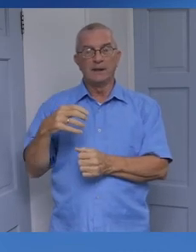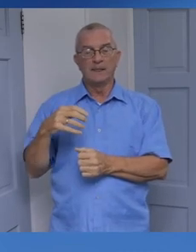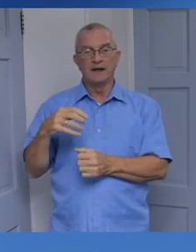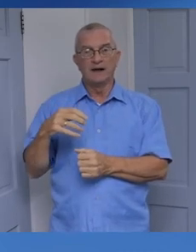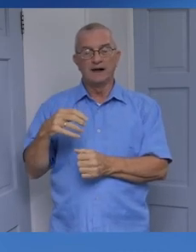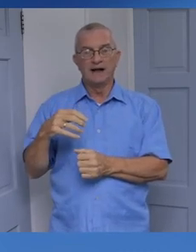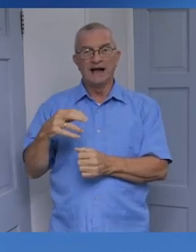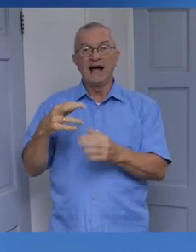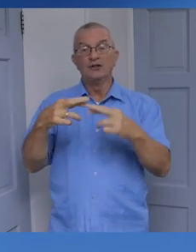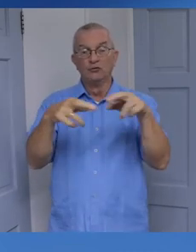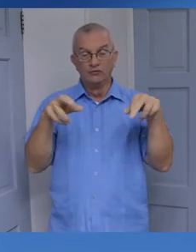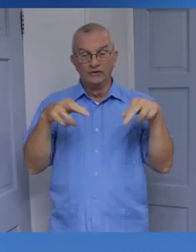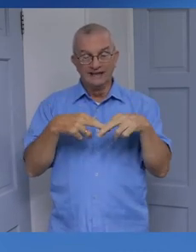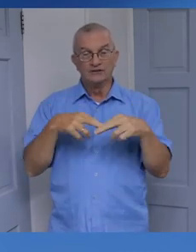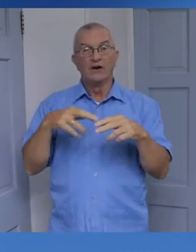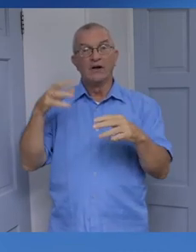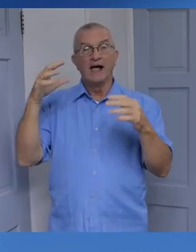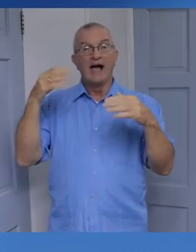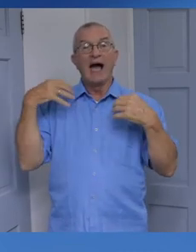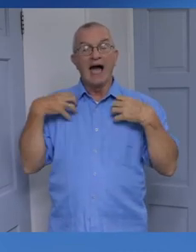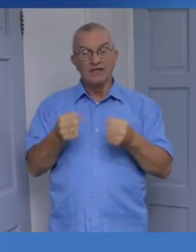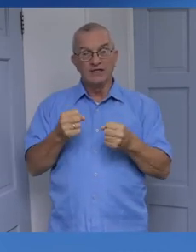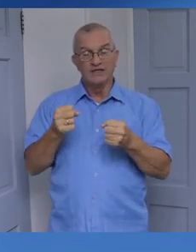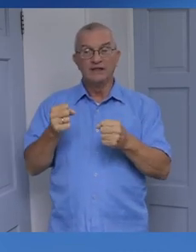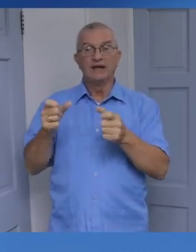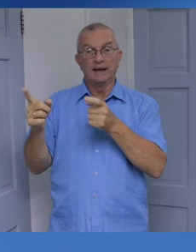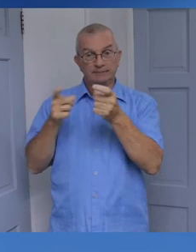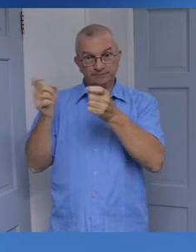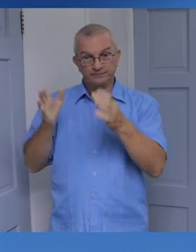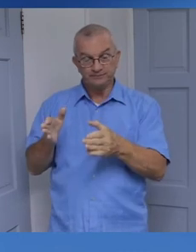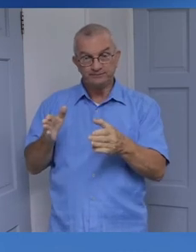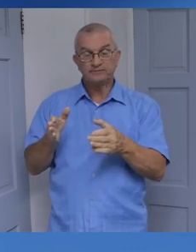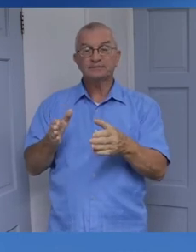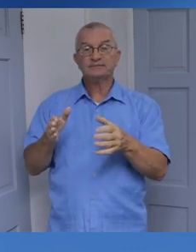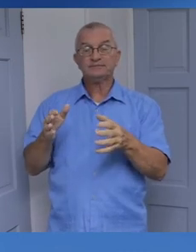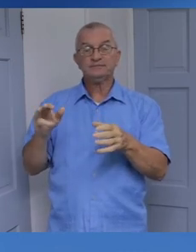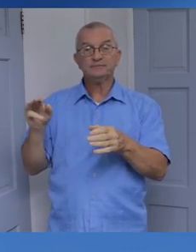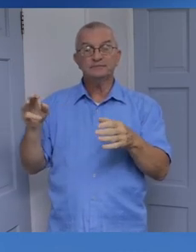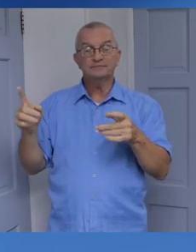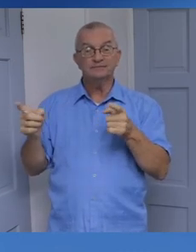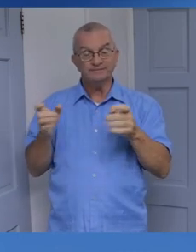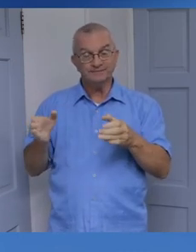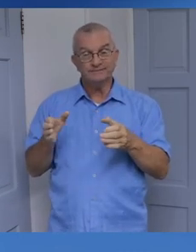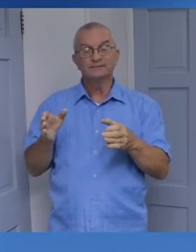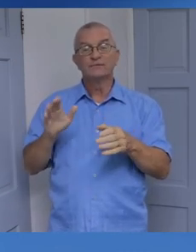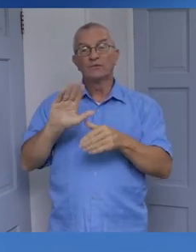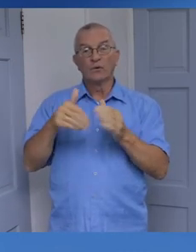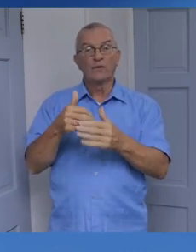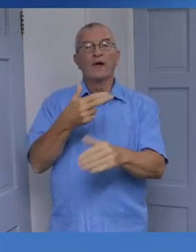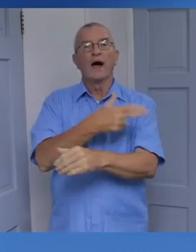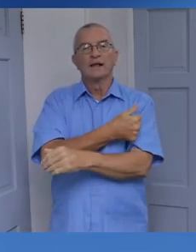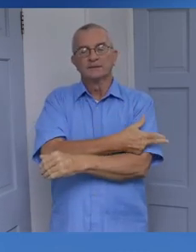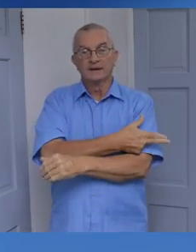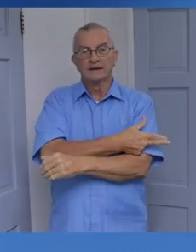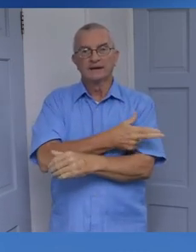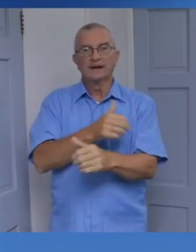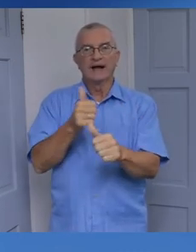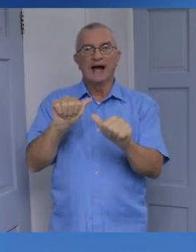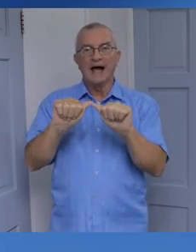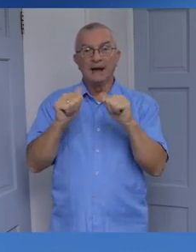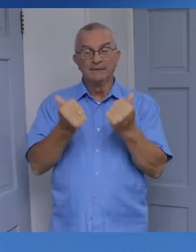administrators and managers, and also the hospital administrators of all the hospitals in the